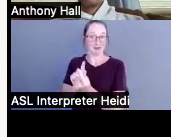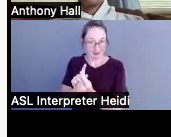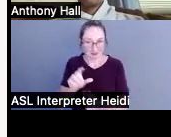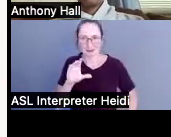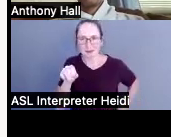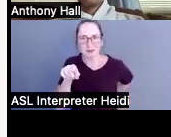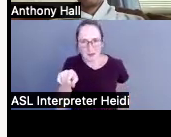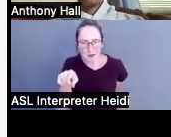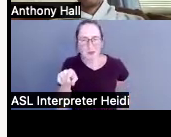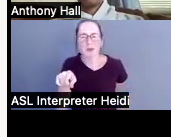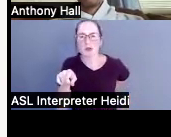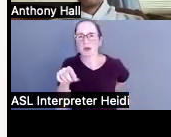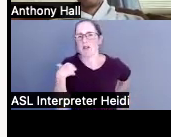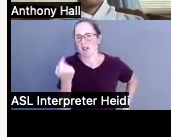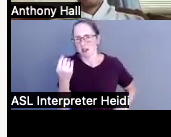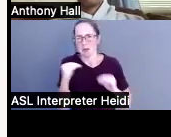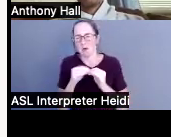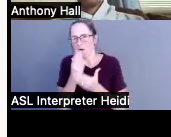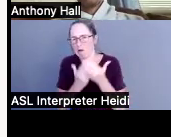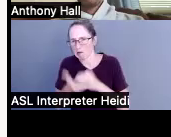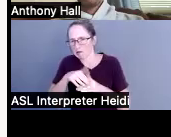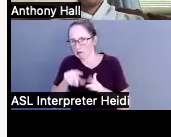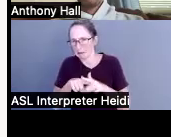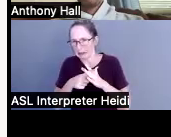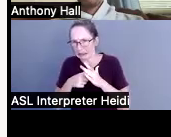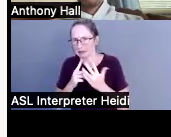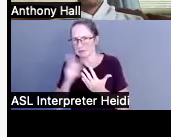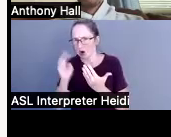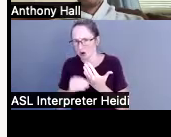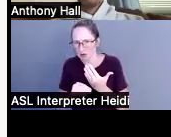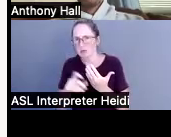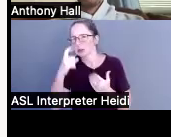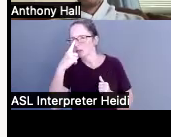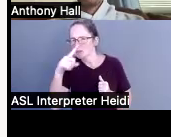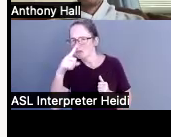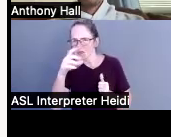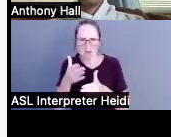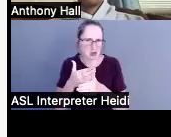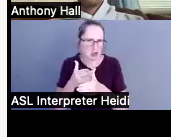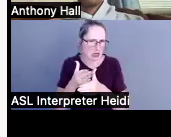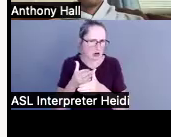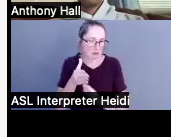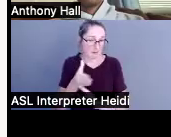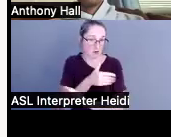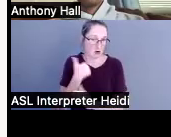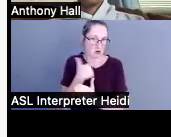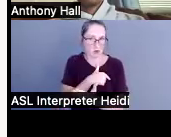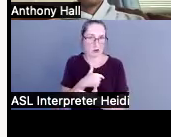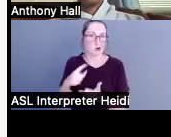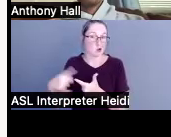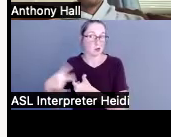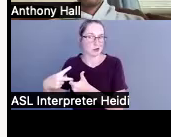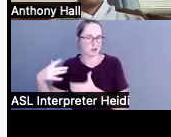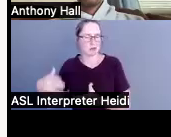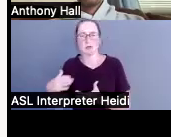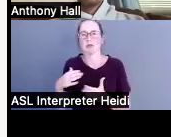you may have had a little bit more hands-on in the beginning of the program. Can you just share a little bit before we get to the participants of